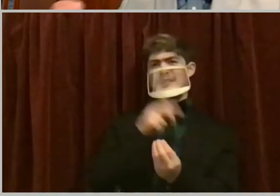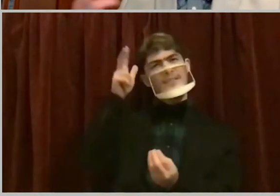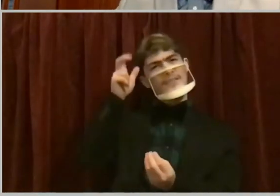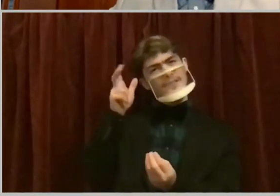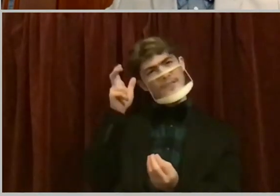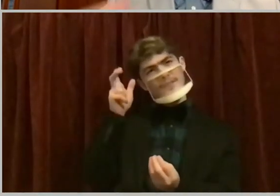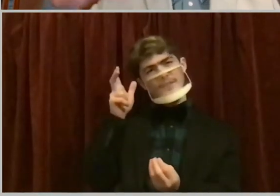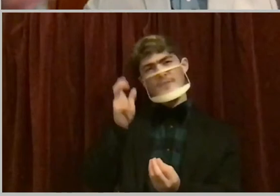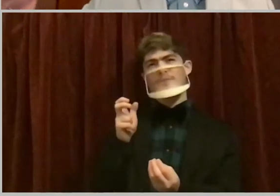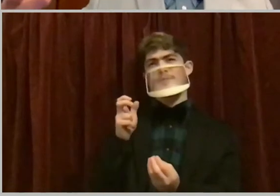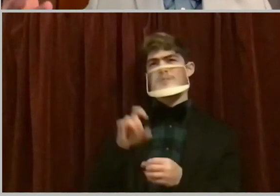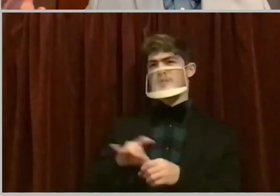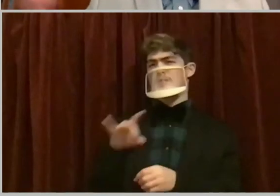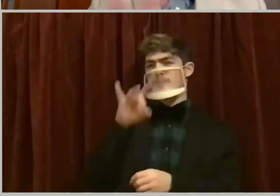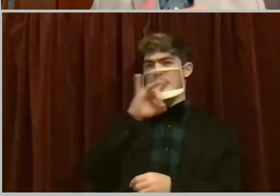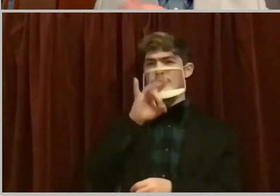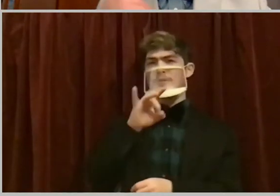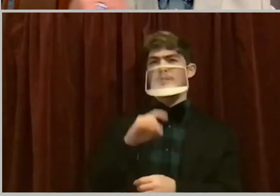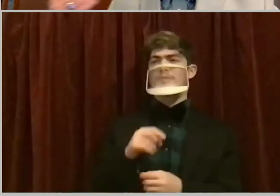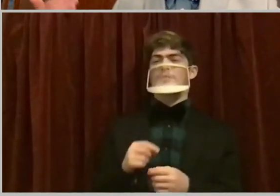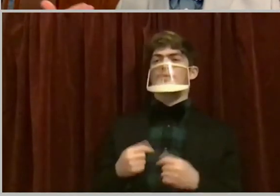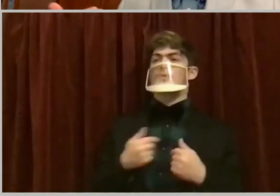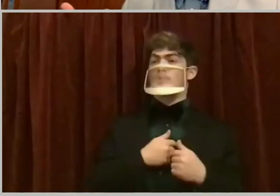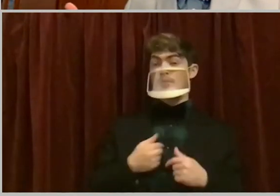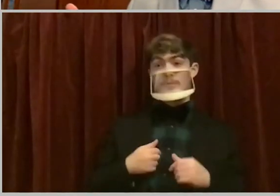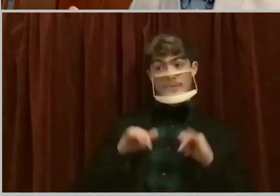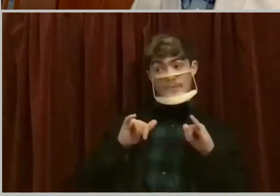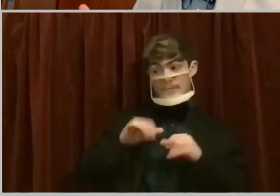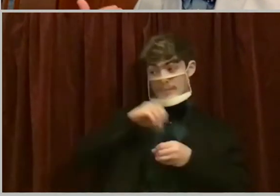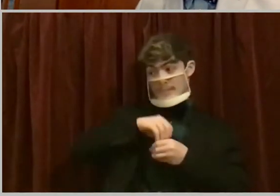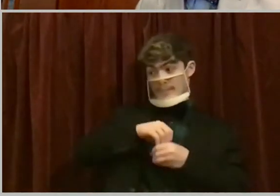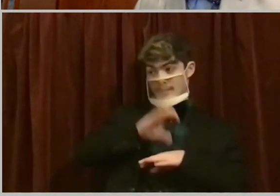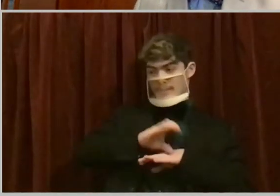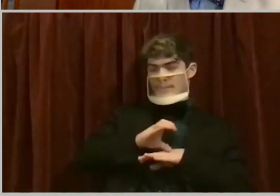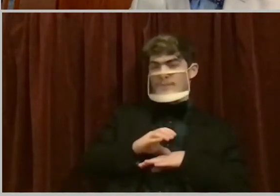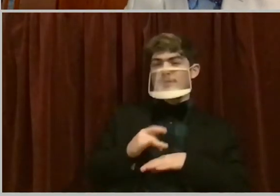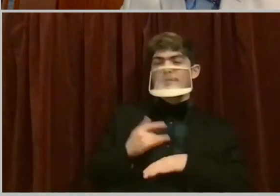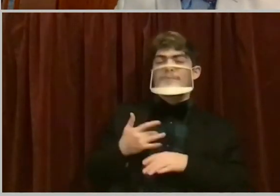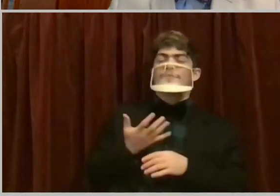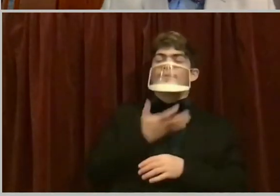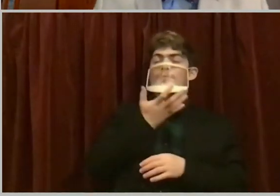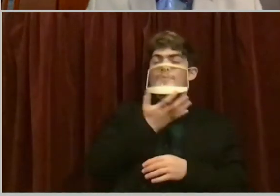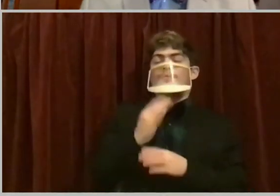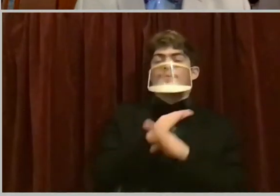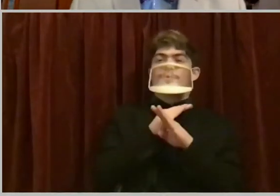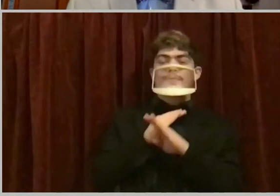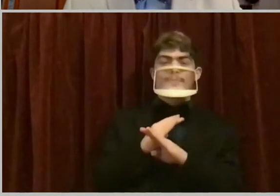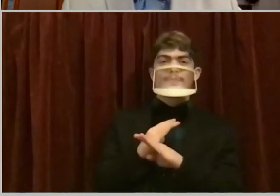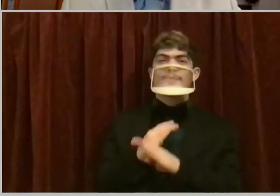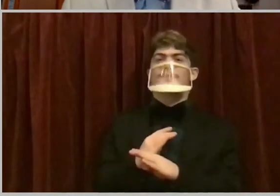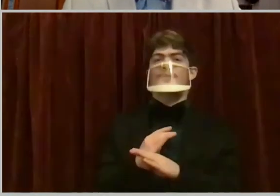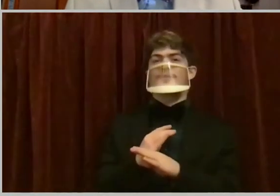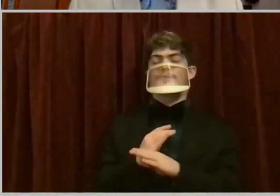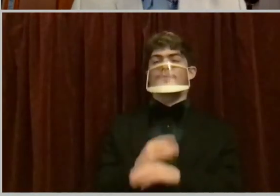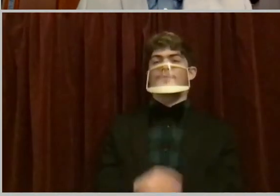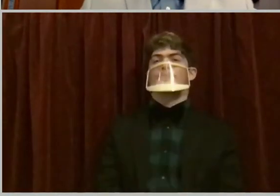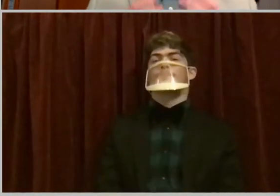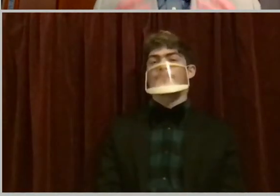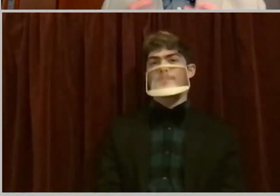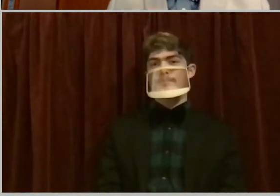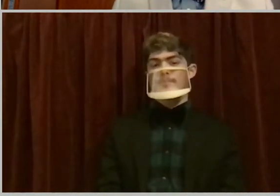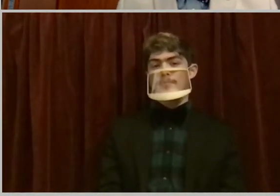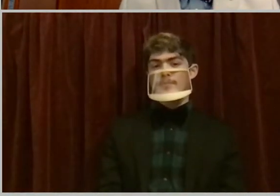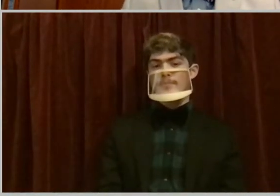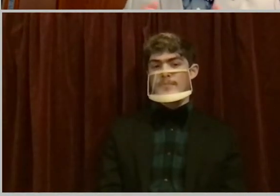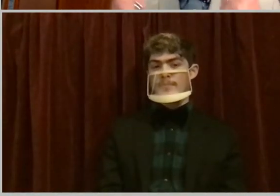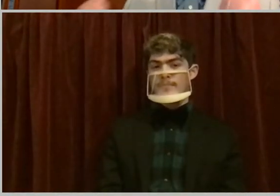specifically to help us thrive, even though everything else is harsh and unfriendly. So that is what